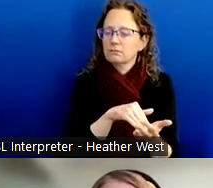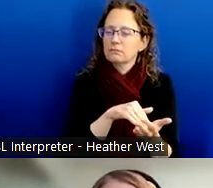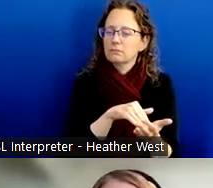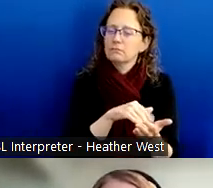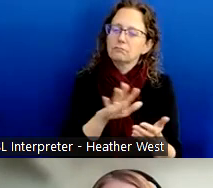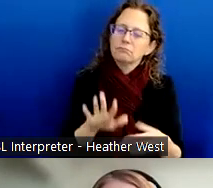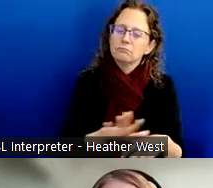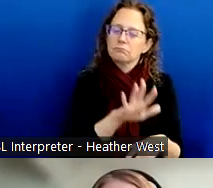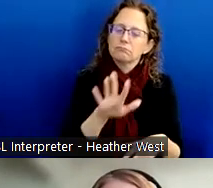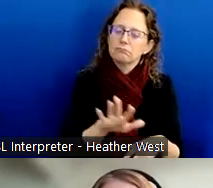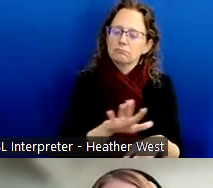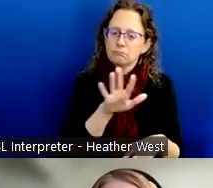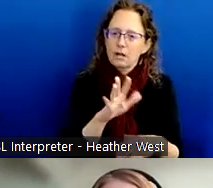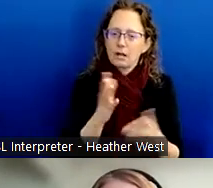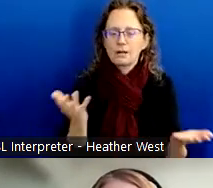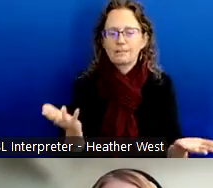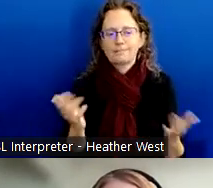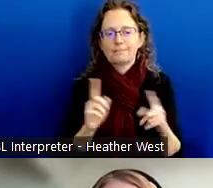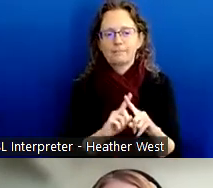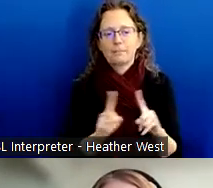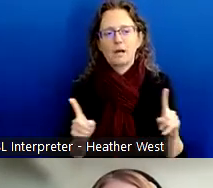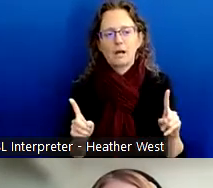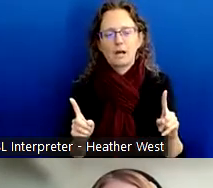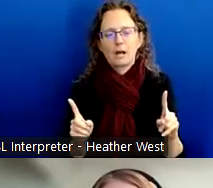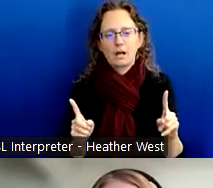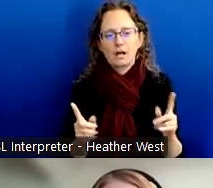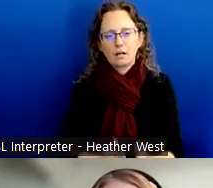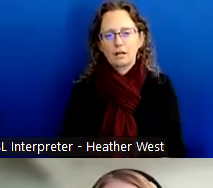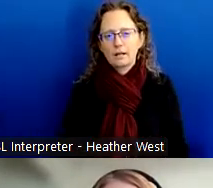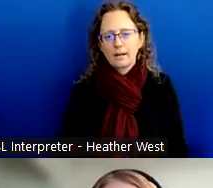Although, you know, I think,